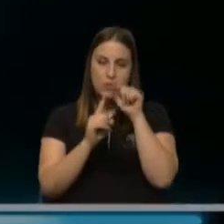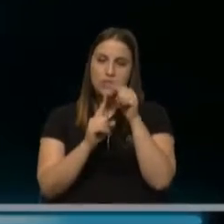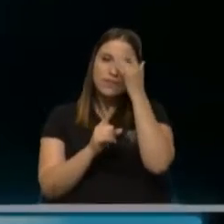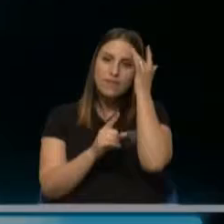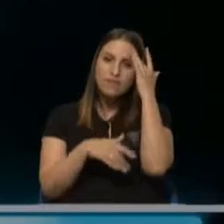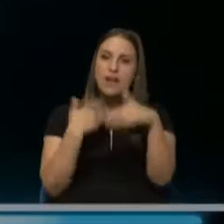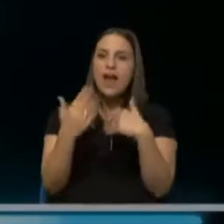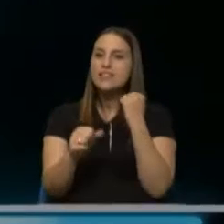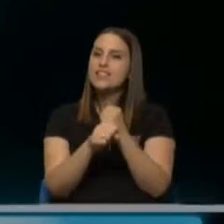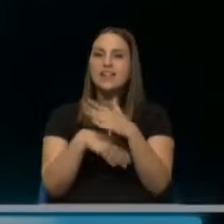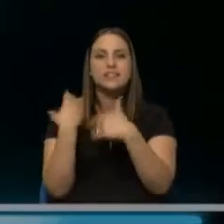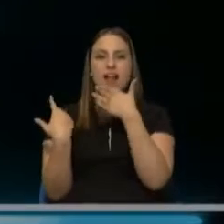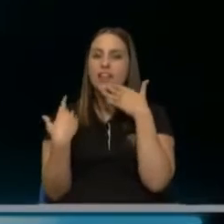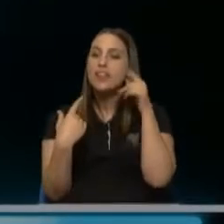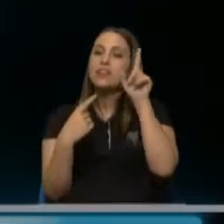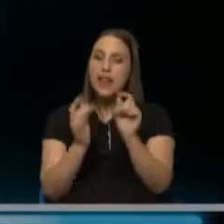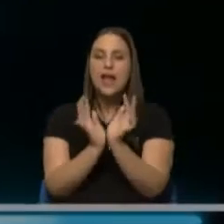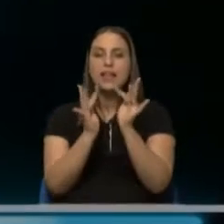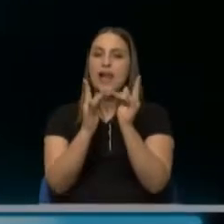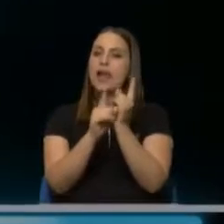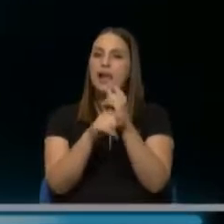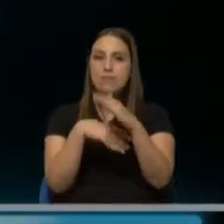easy to operating and maintain the network.